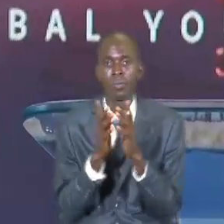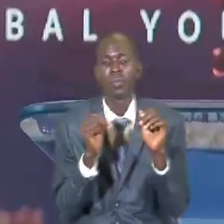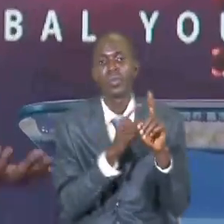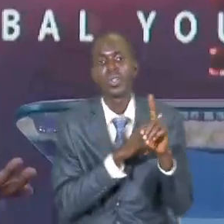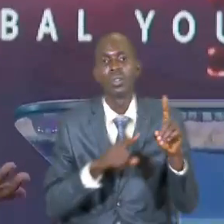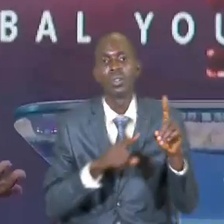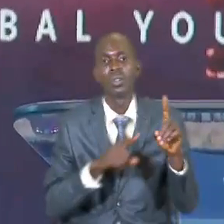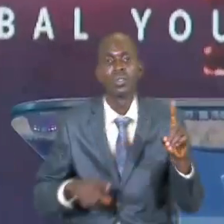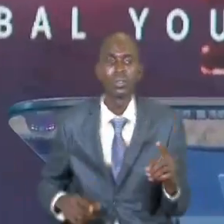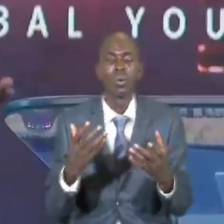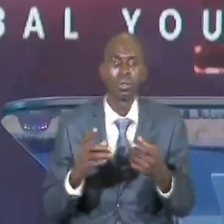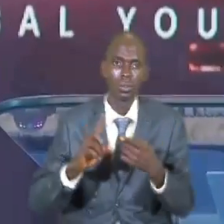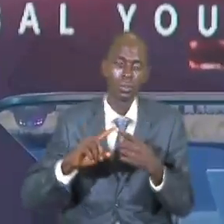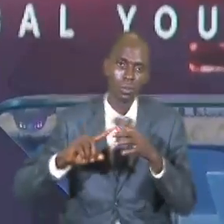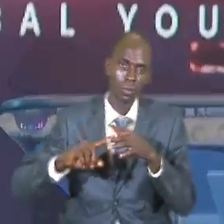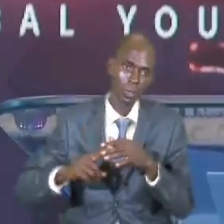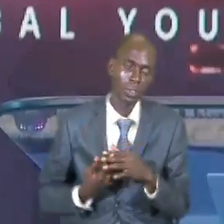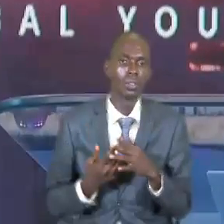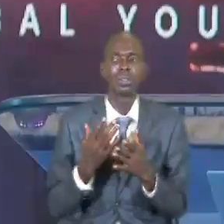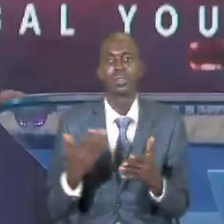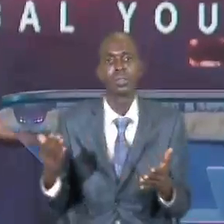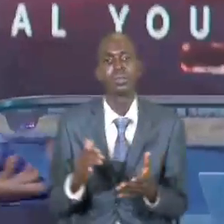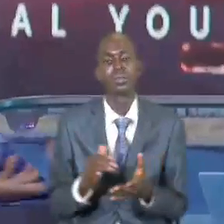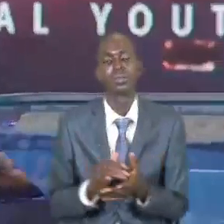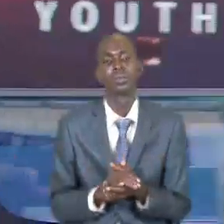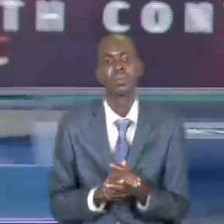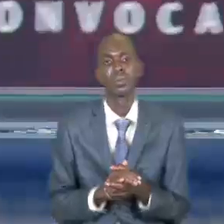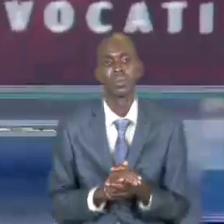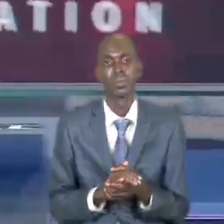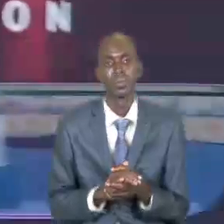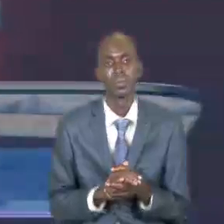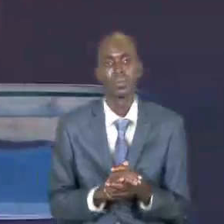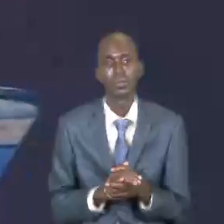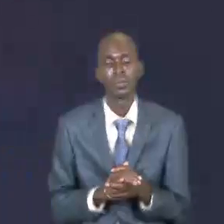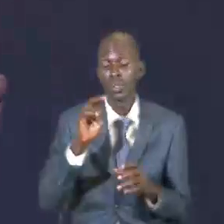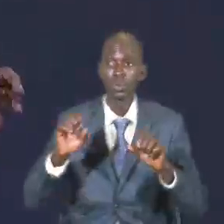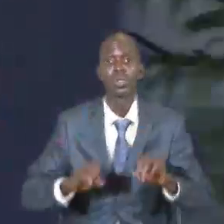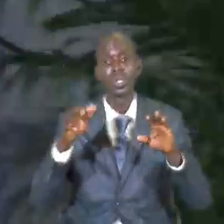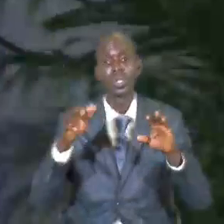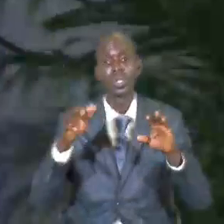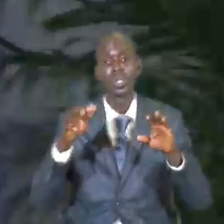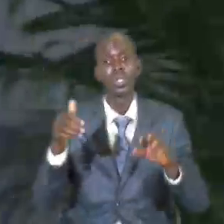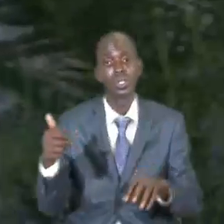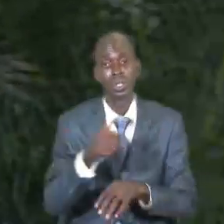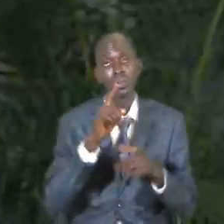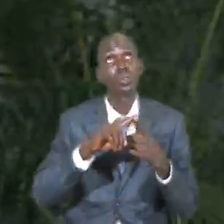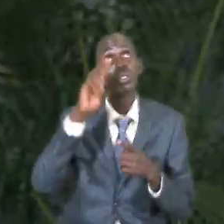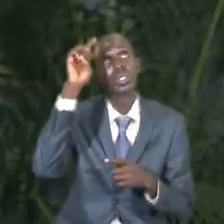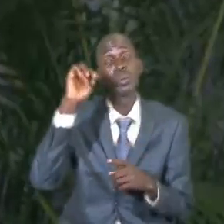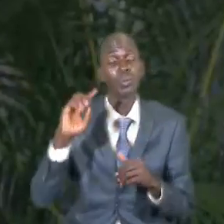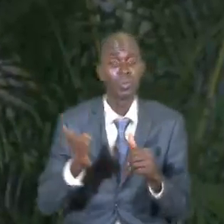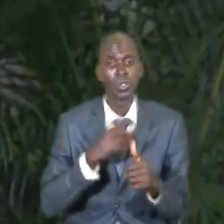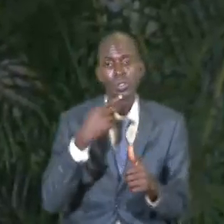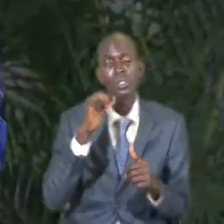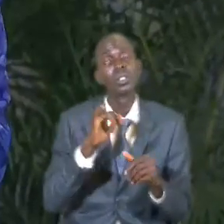now. He cannot begin until you give yourself to Him. Until you say, yes, Lord, here am I. I come, I come, I come.